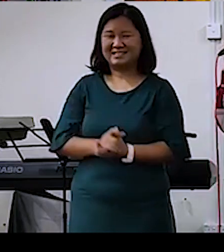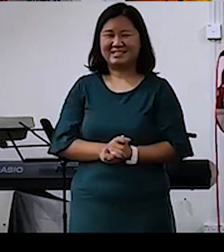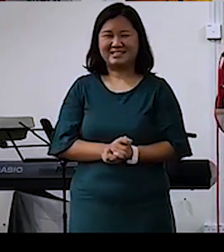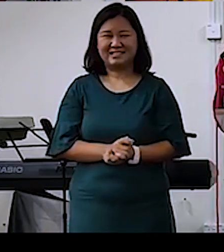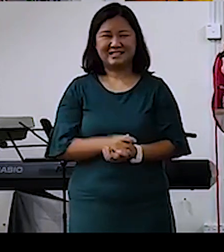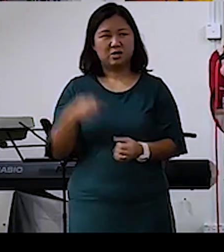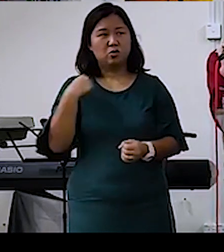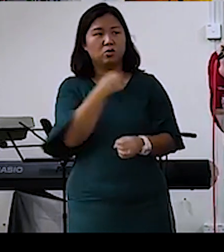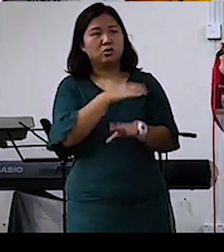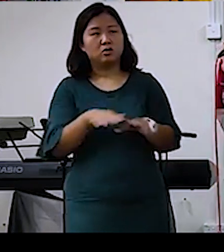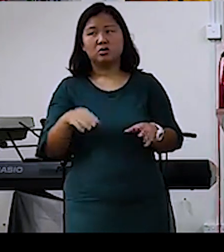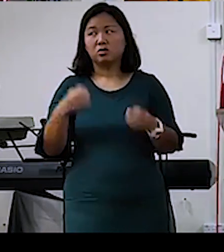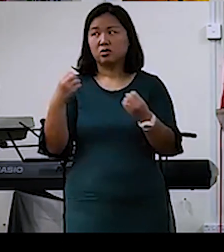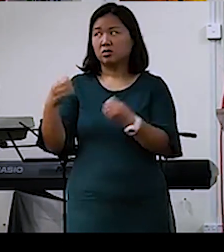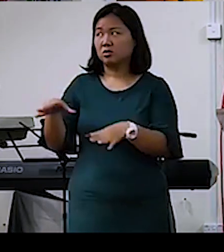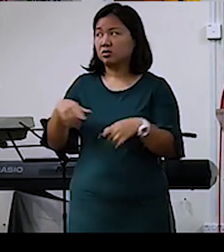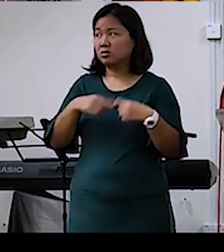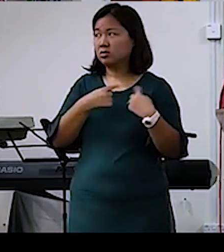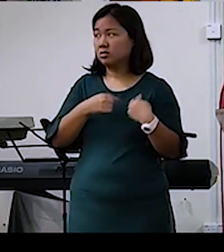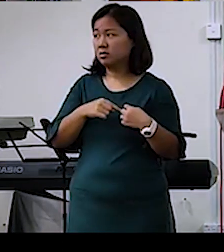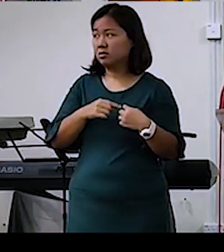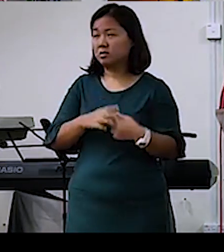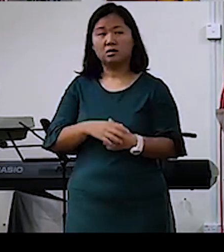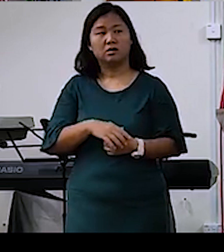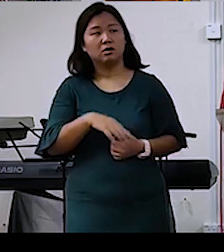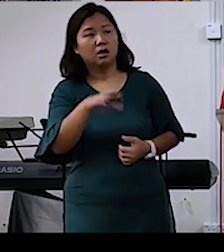not lose heart.